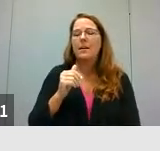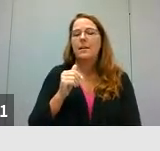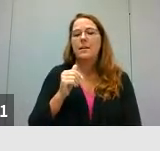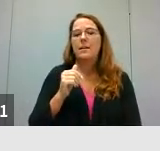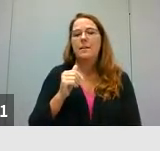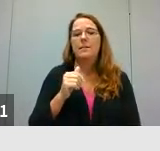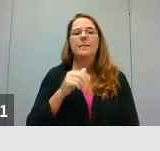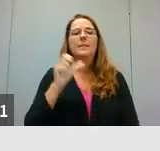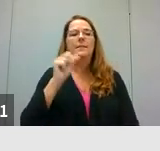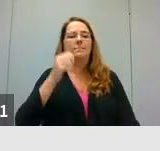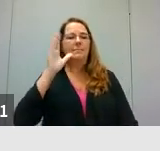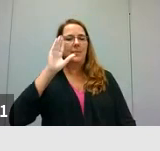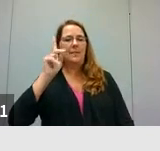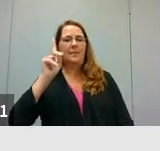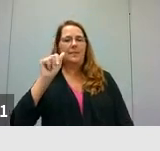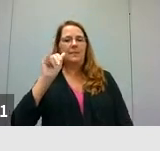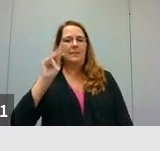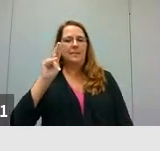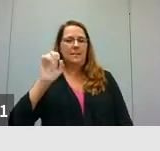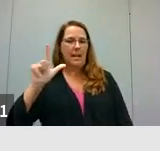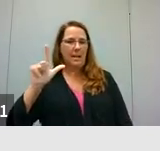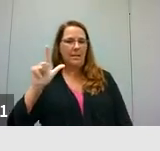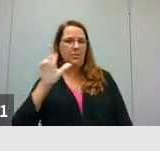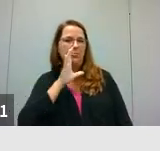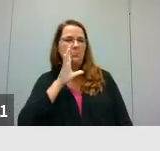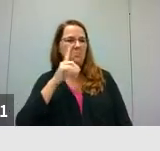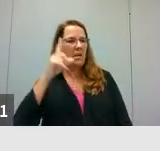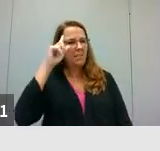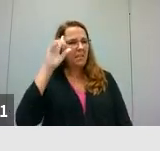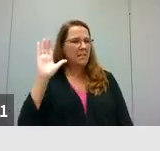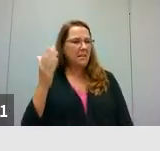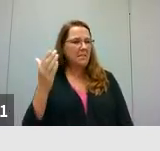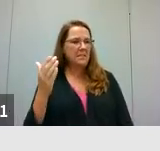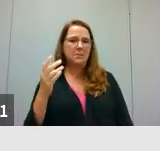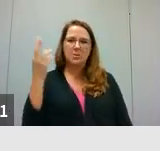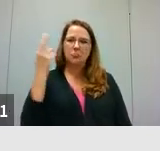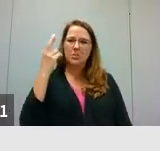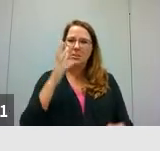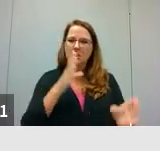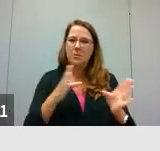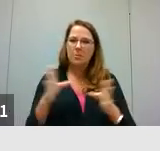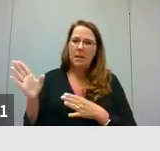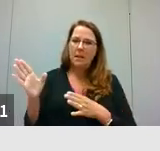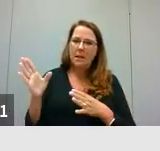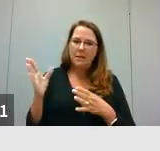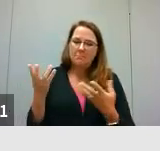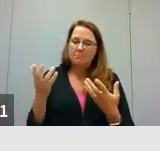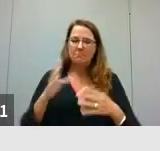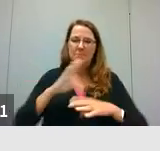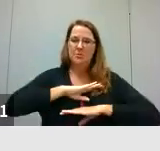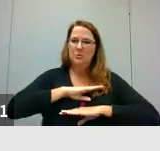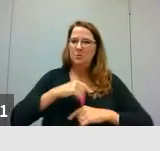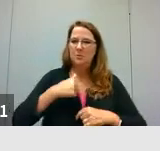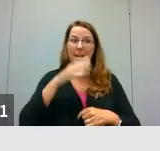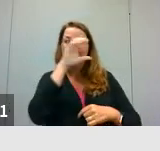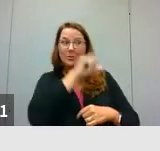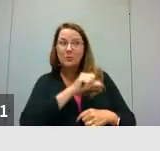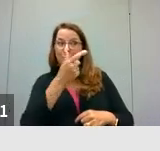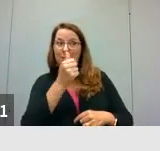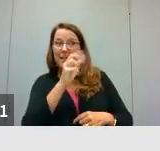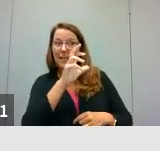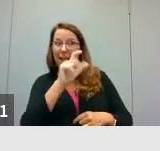Yes, hi, this is Daniel. I think that seems like a reasonable plan, assuming assuming Garrett and Brian want to